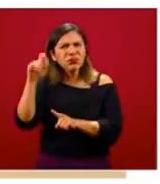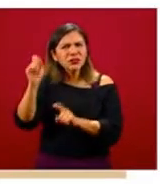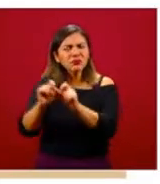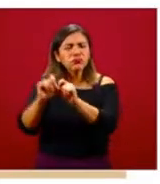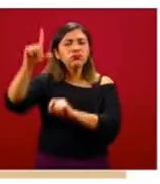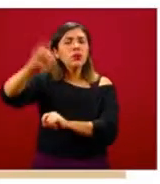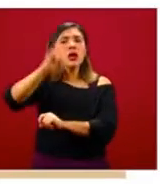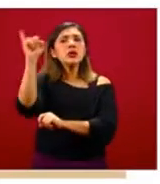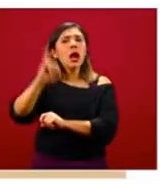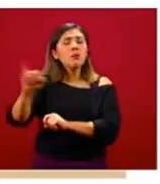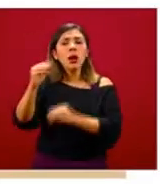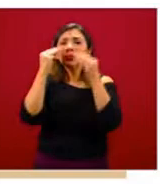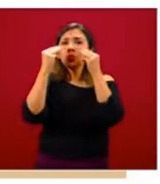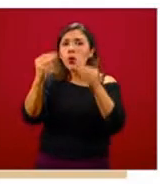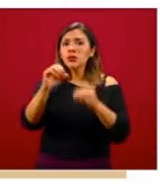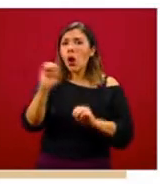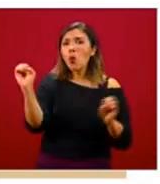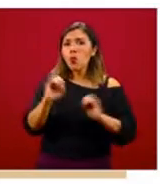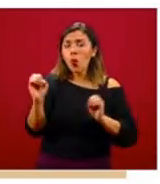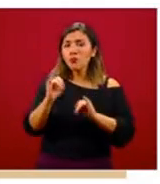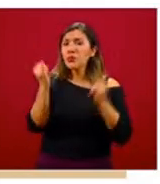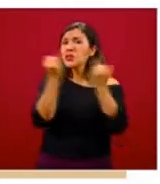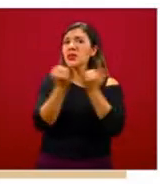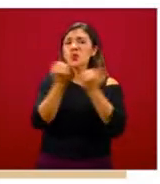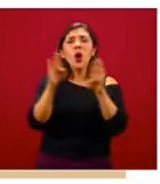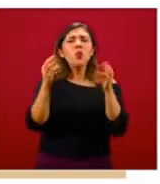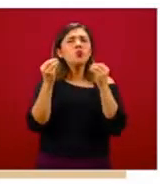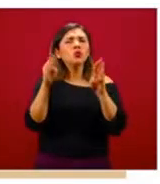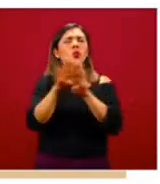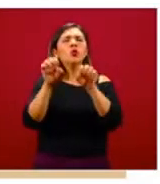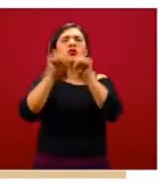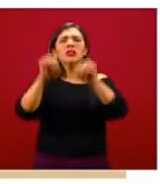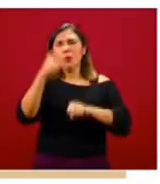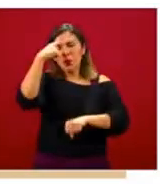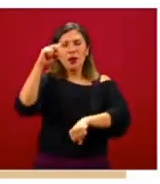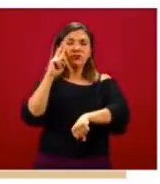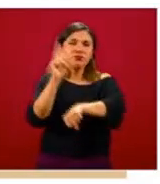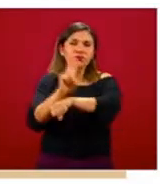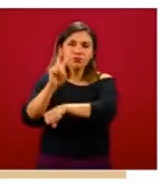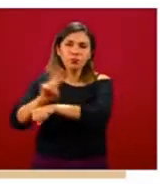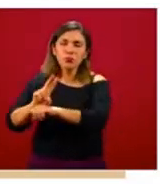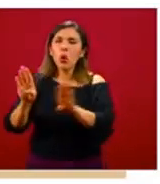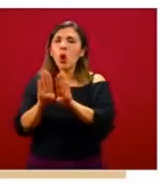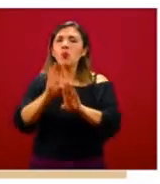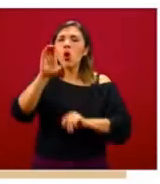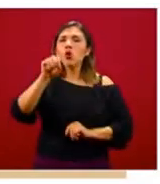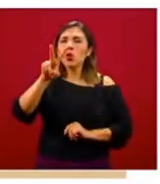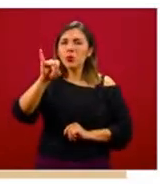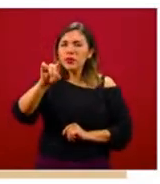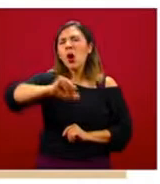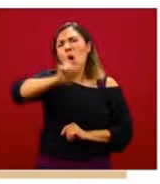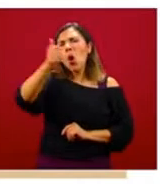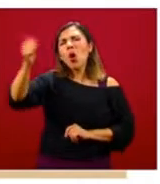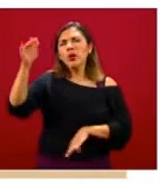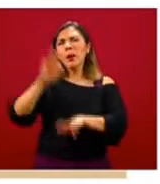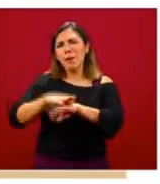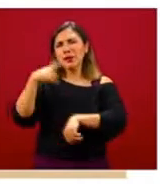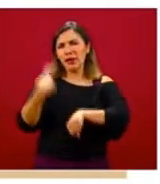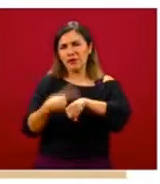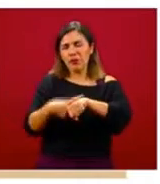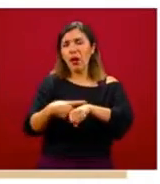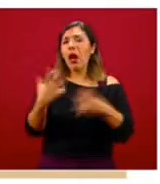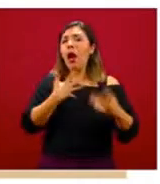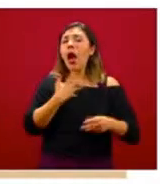A very important part here are patients who haven't had their samples taken.